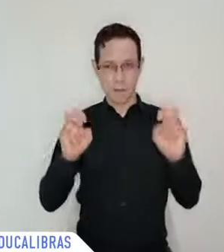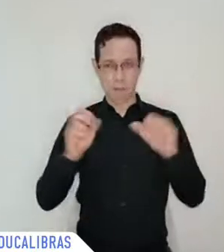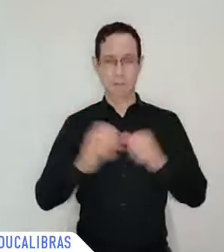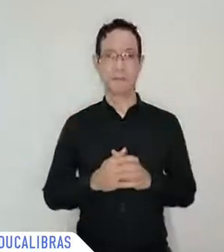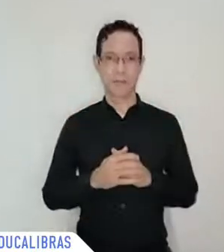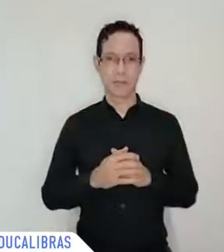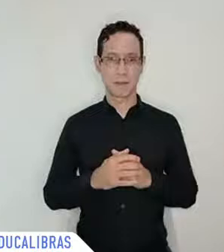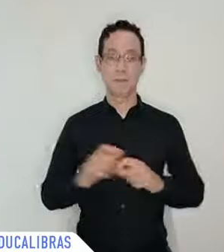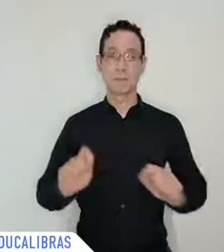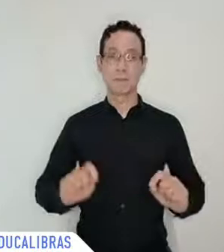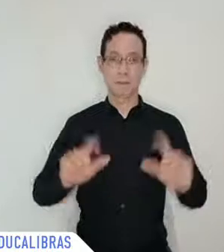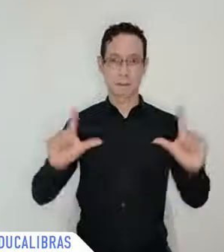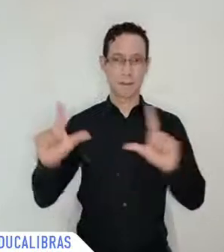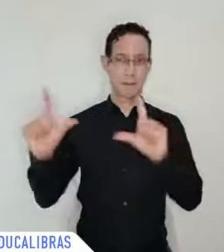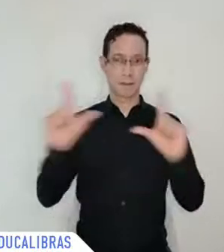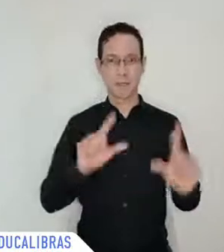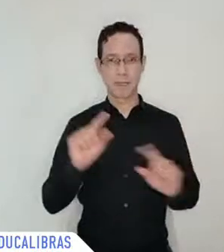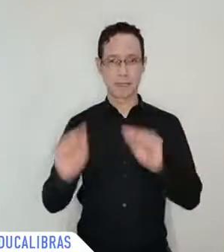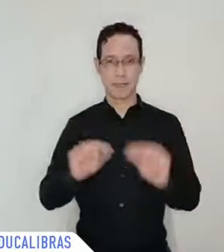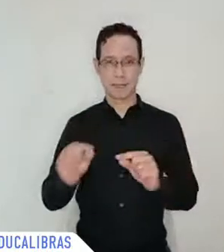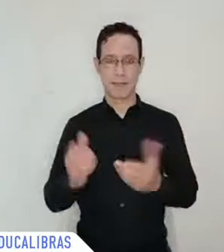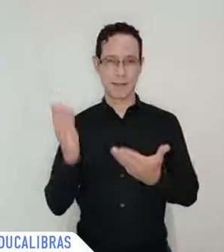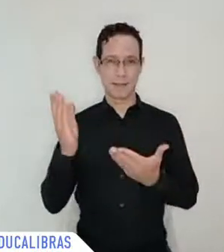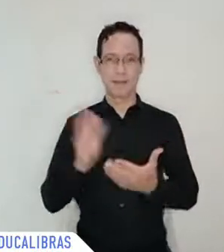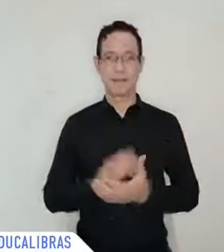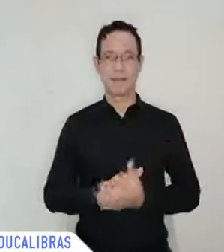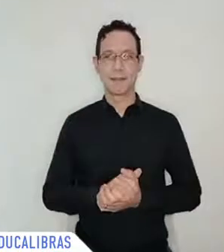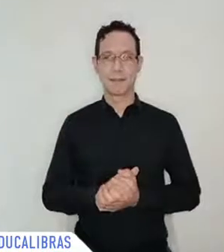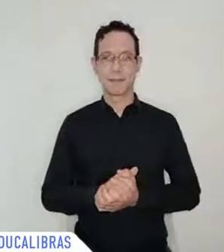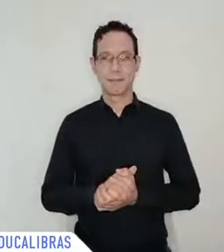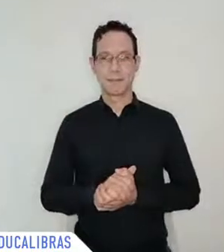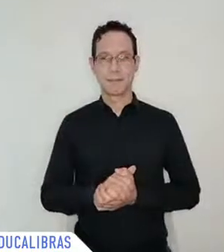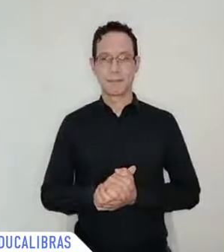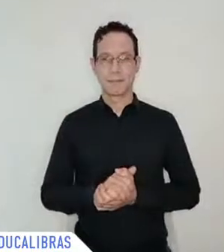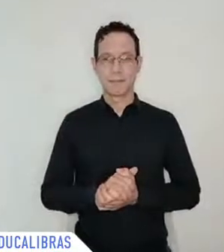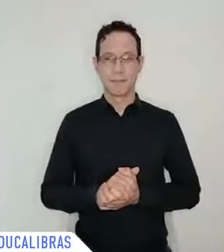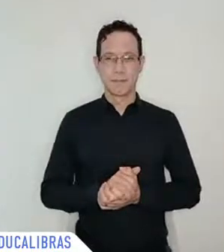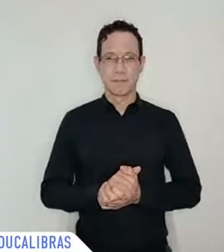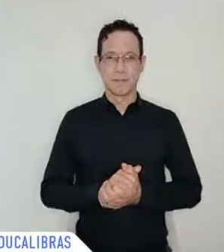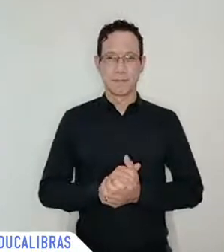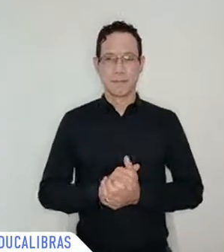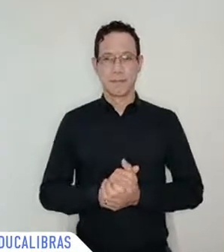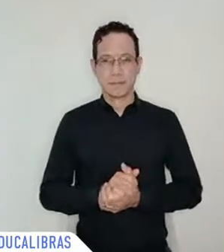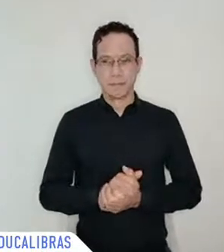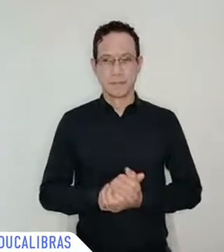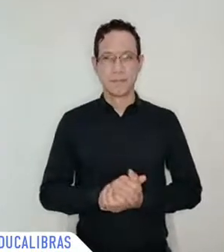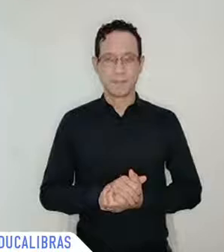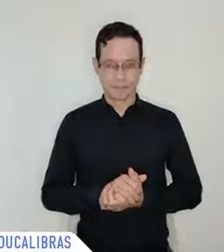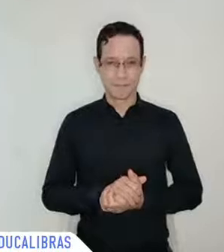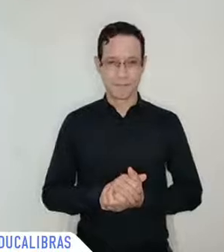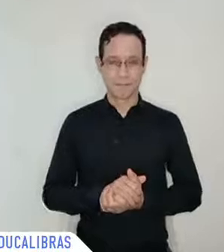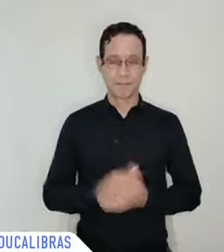now I will give the floor to our debater today, Fábio de Silva, who will introduce the panel and our guests.